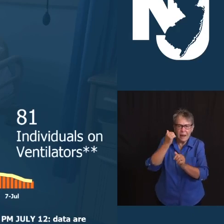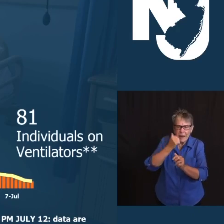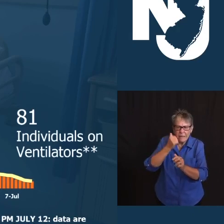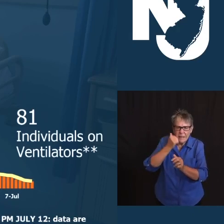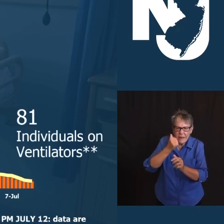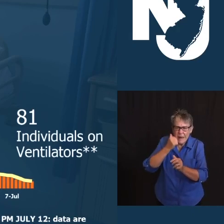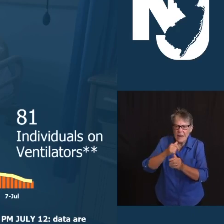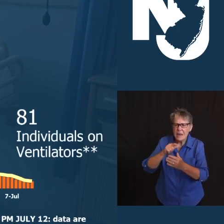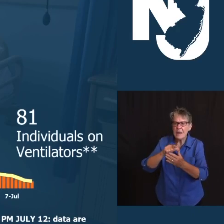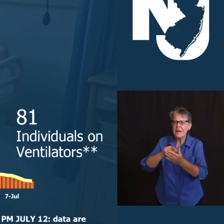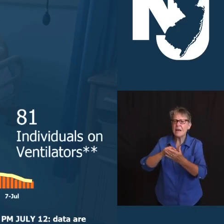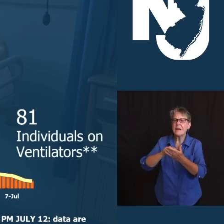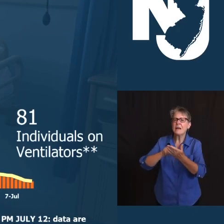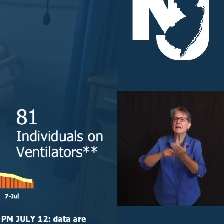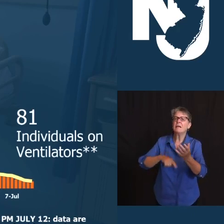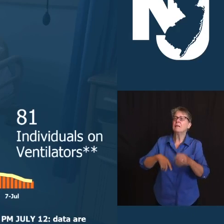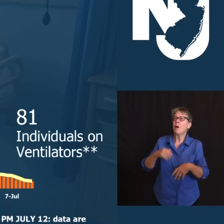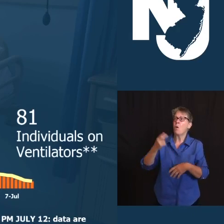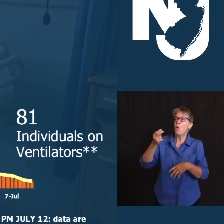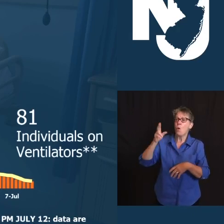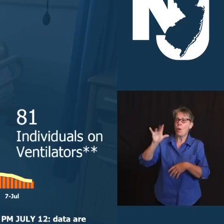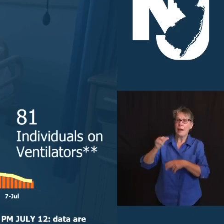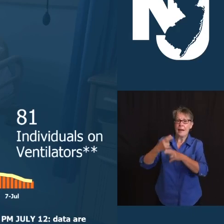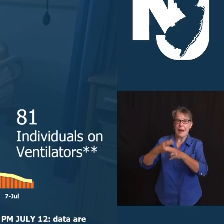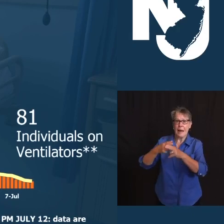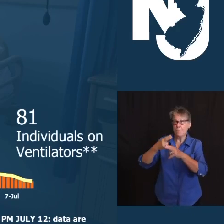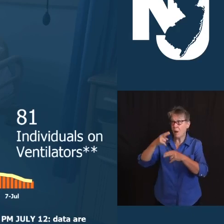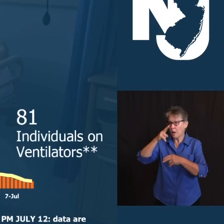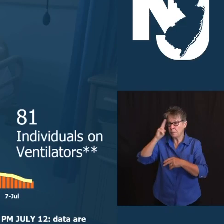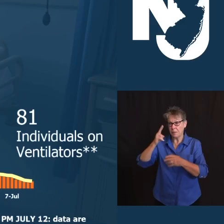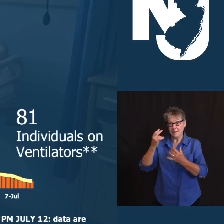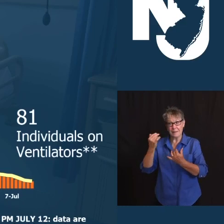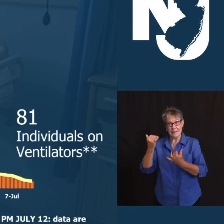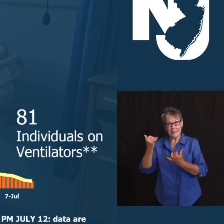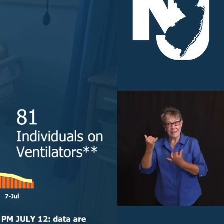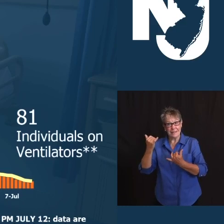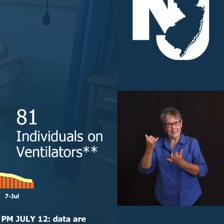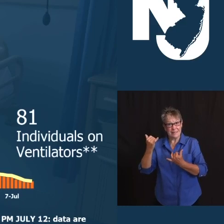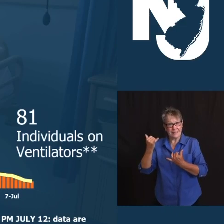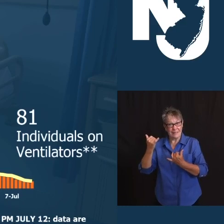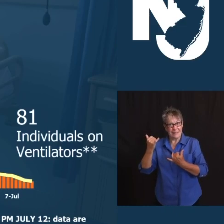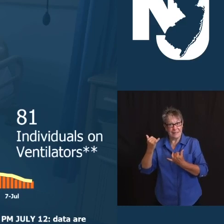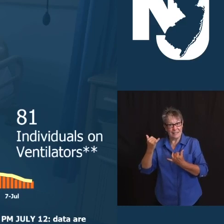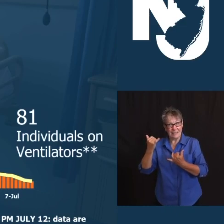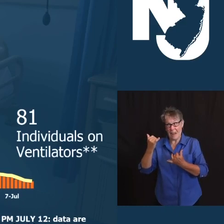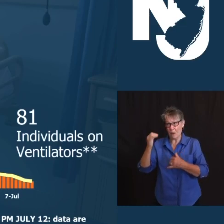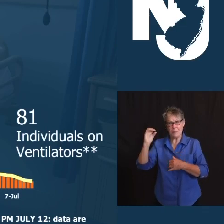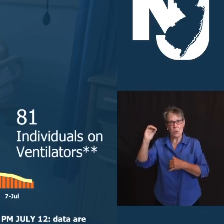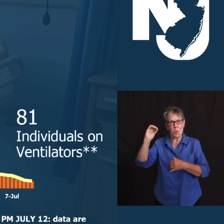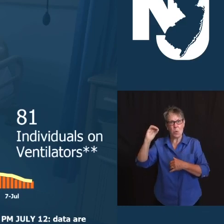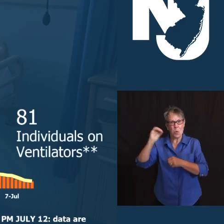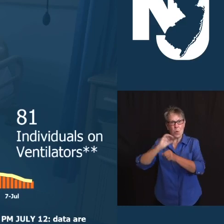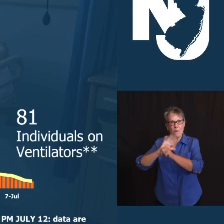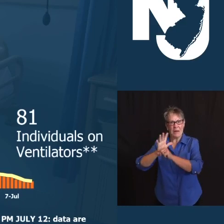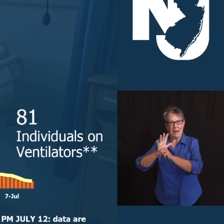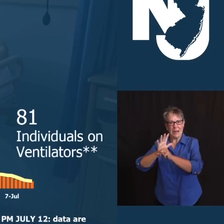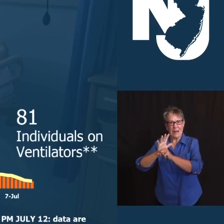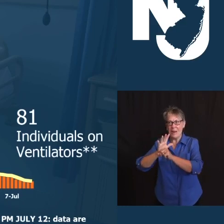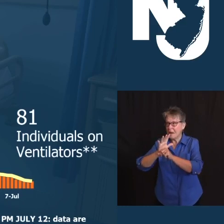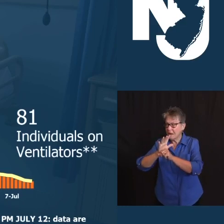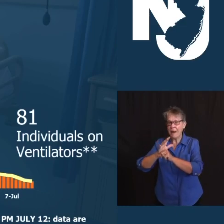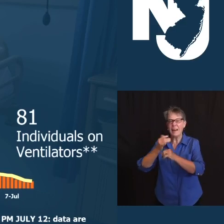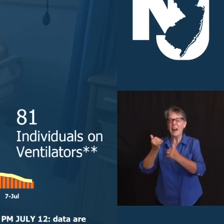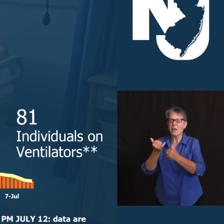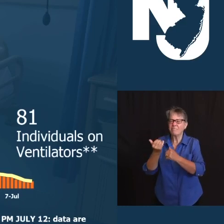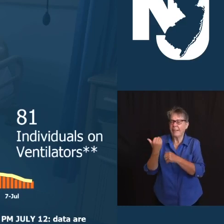think Holy Name had literally a couple of days ago 0 COVID, and they went up a couple overnight. But Let's please God, folks, let's keep